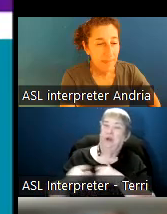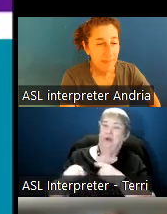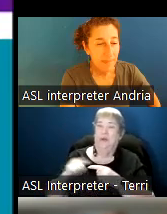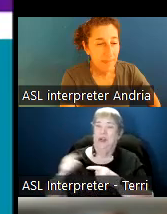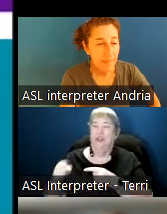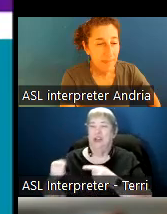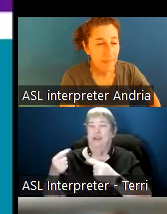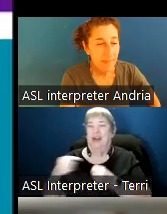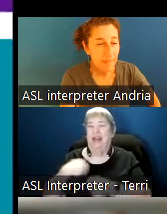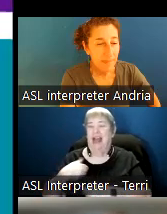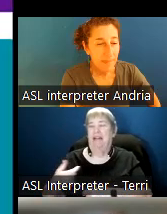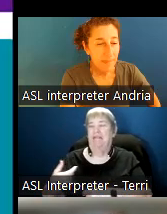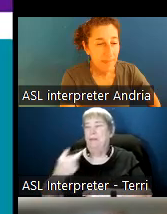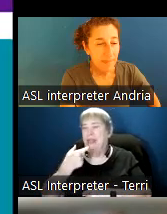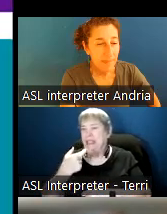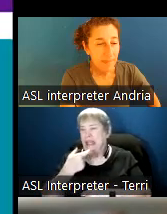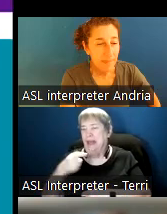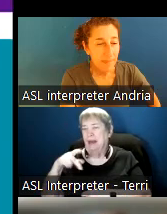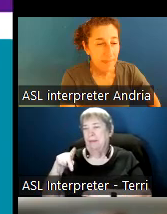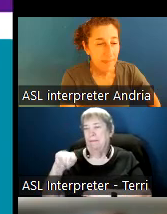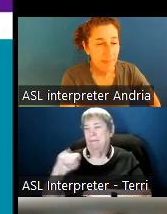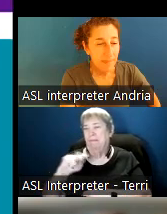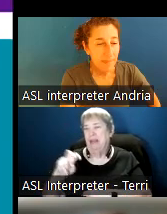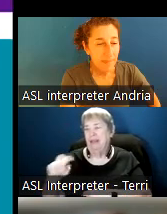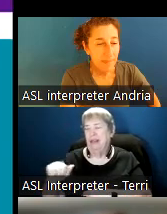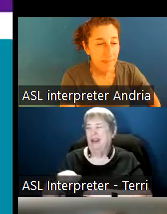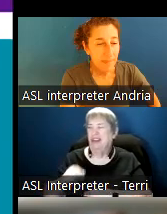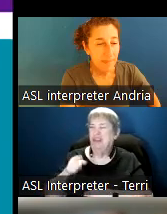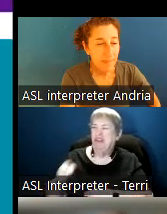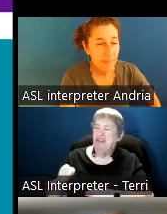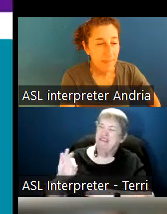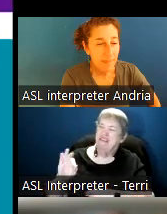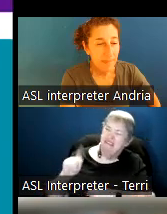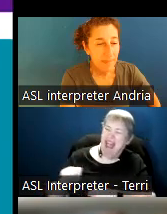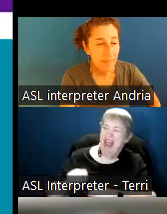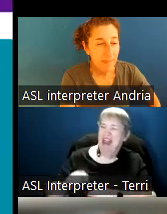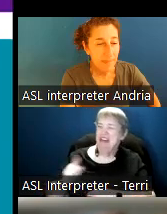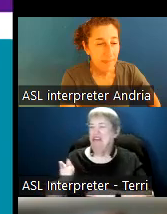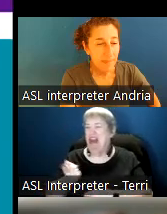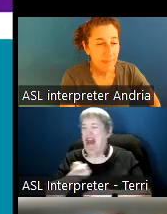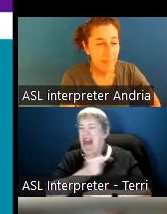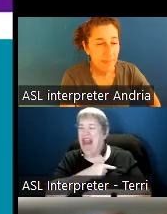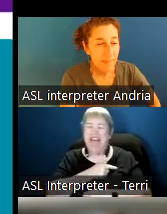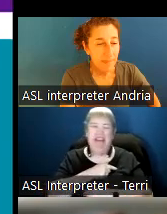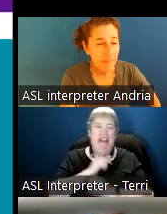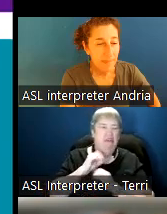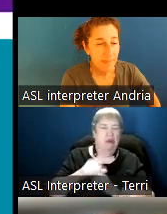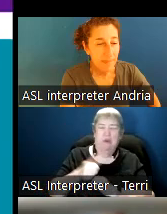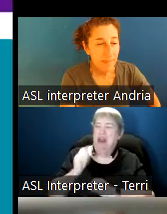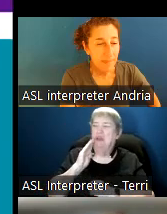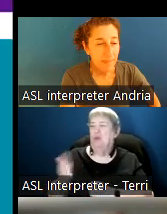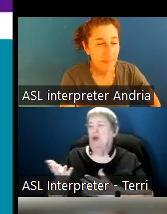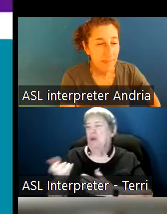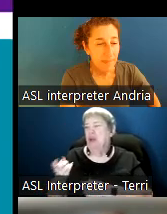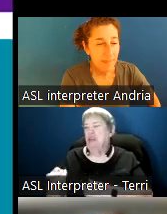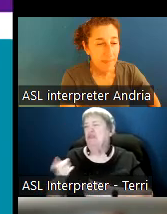you're fat, you're lazy, you'll never be anything, nobody else will ever want you. You're so lucky you have me. If